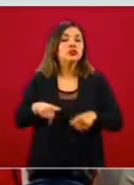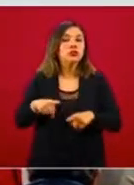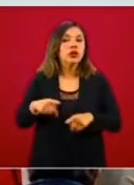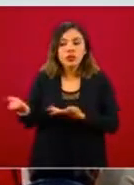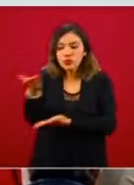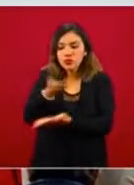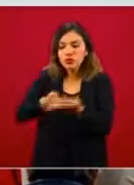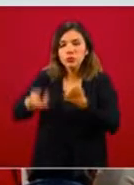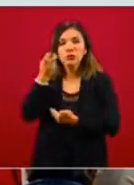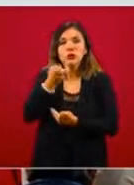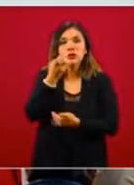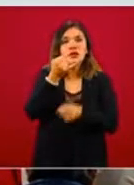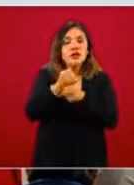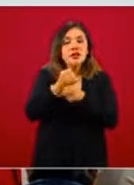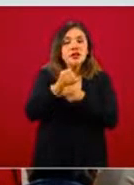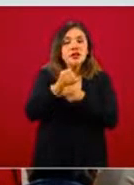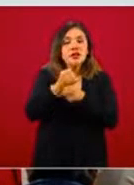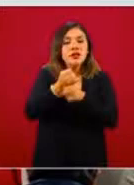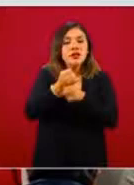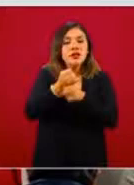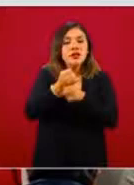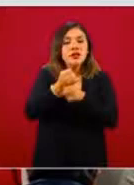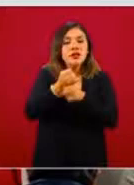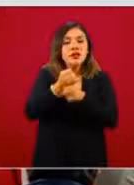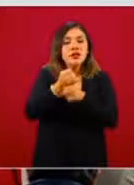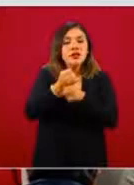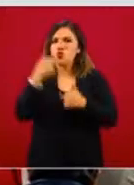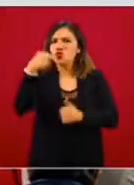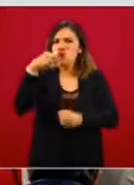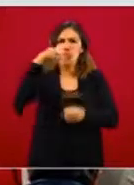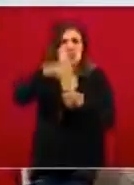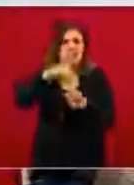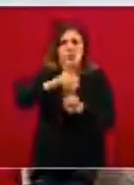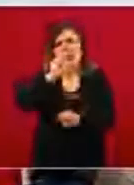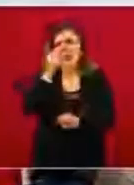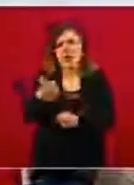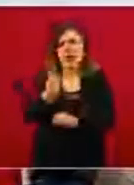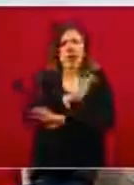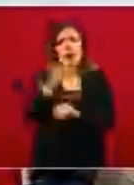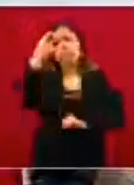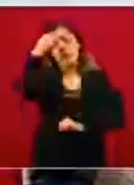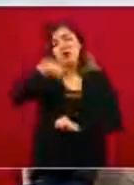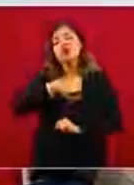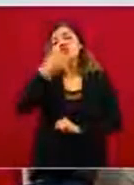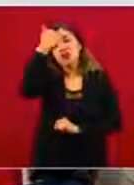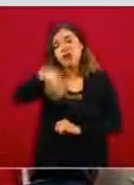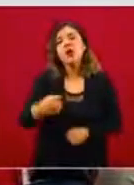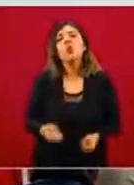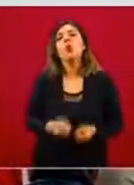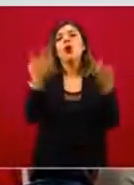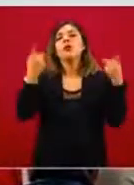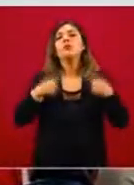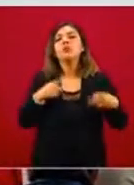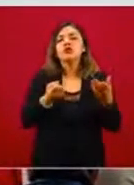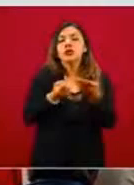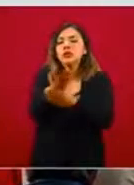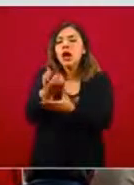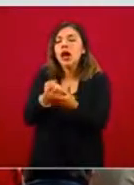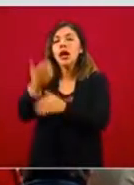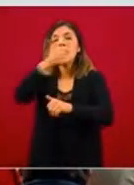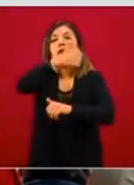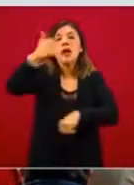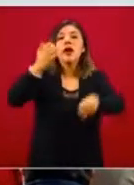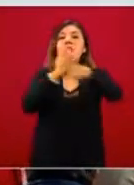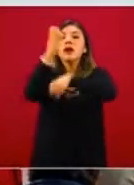Google share that information with us, totally anonymized, so that we can know what are mobility